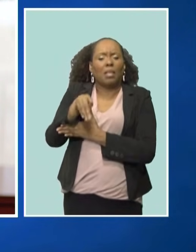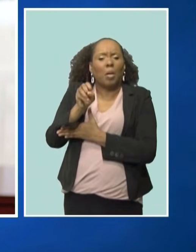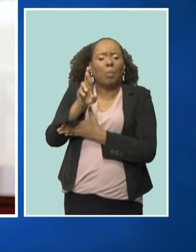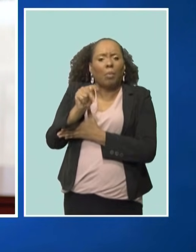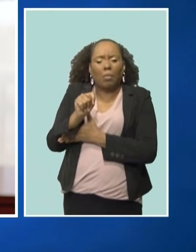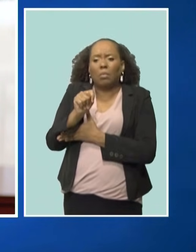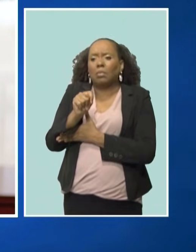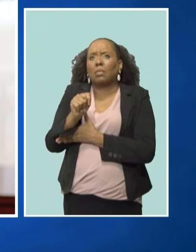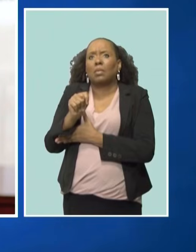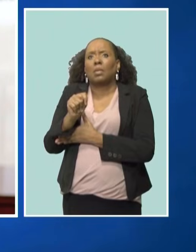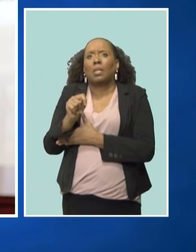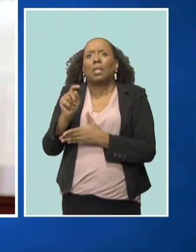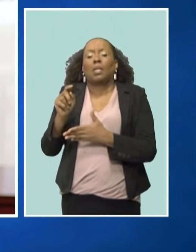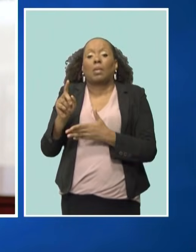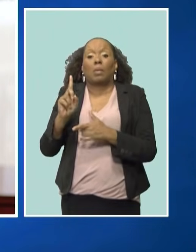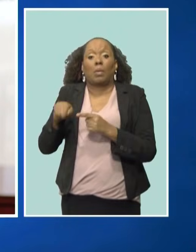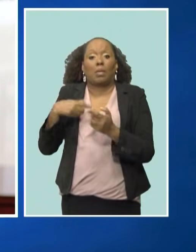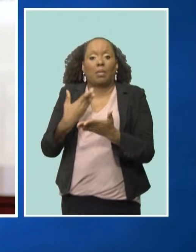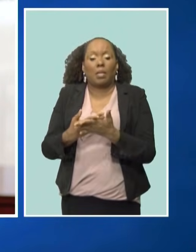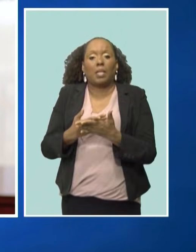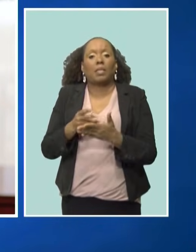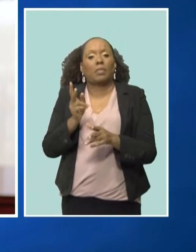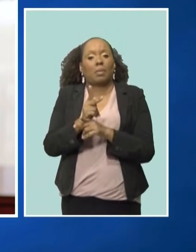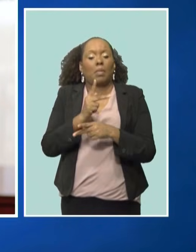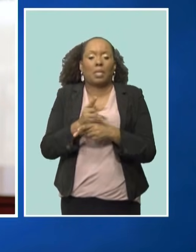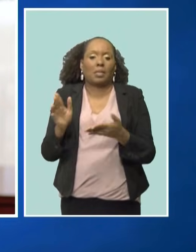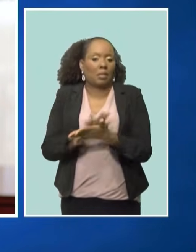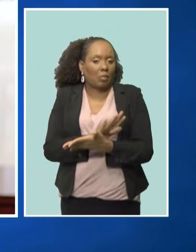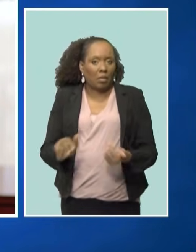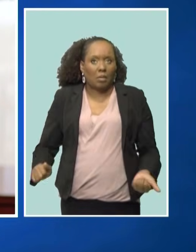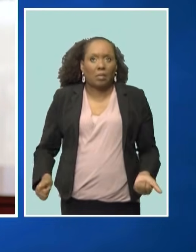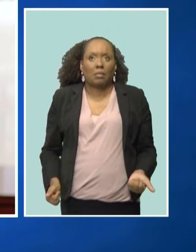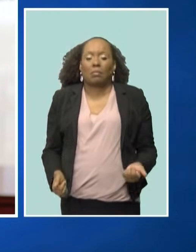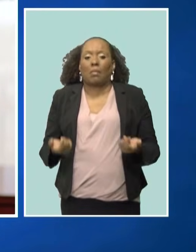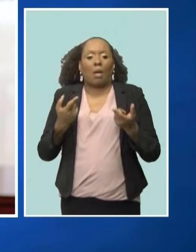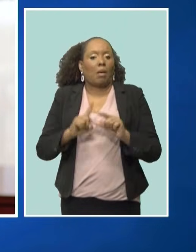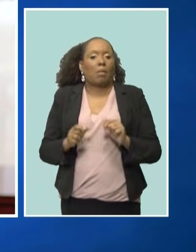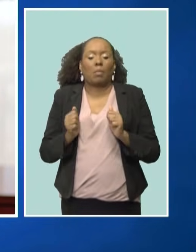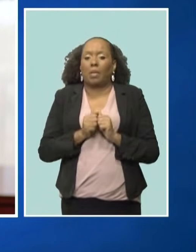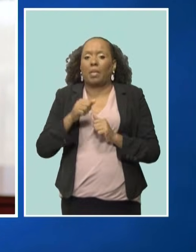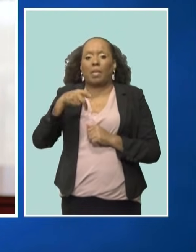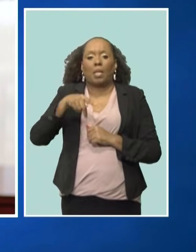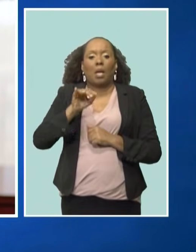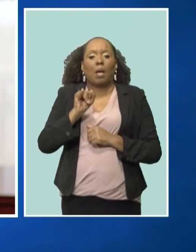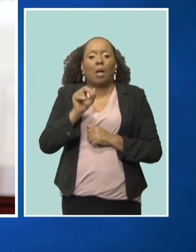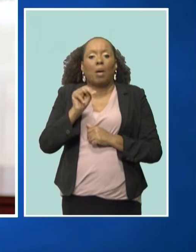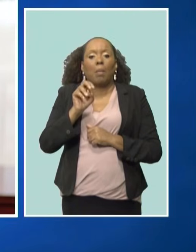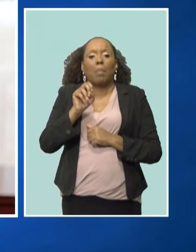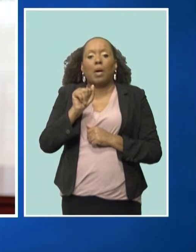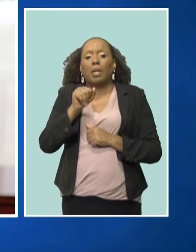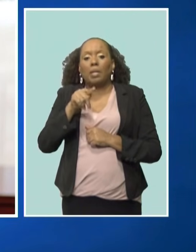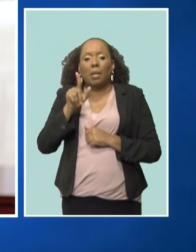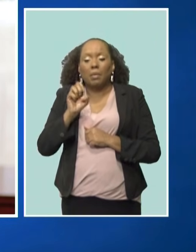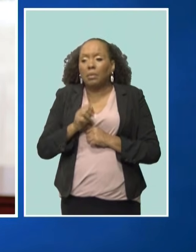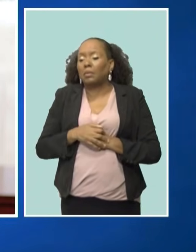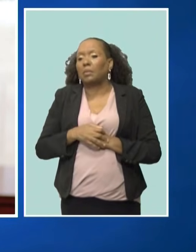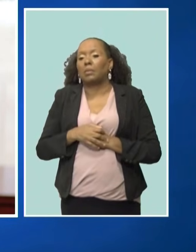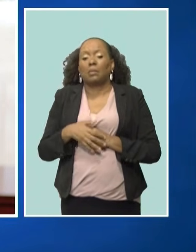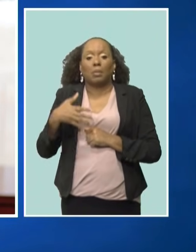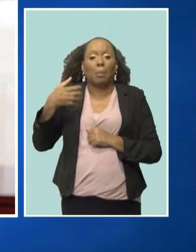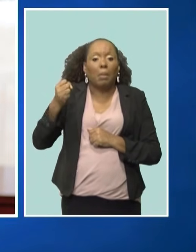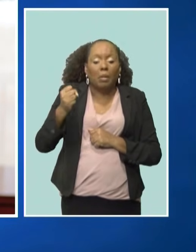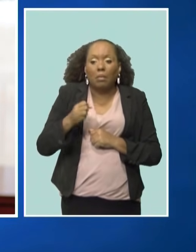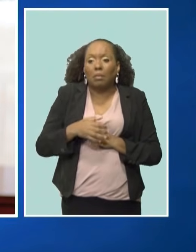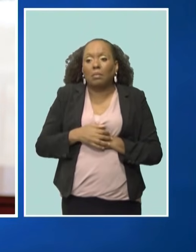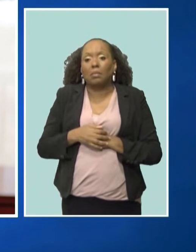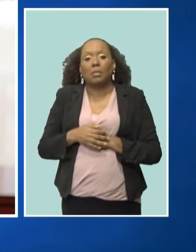coming in and the product gets destroyed. That happened here with pineapples. It happened here with milk. It happens all over the Caribbean.